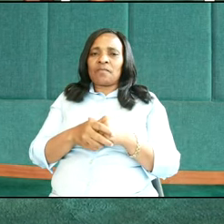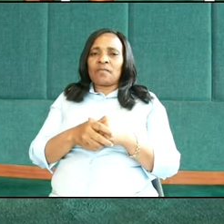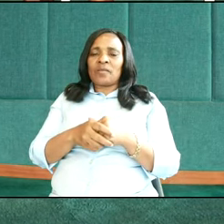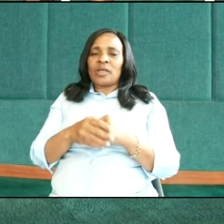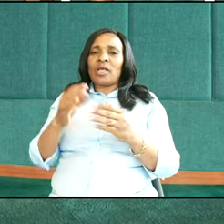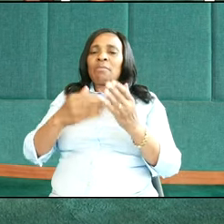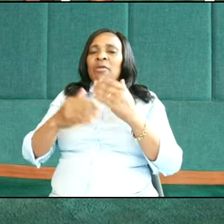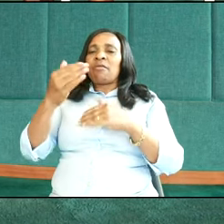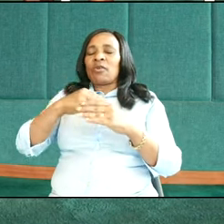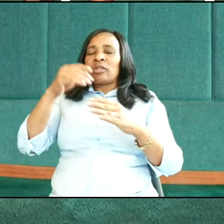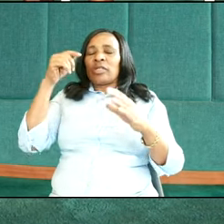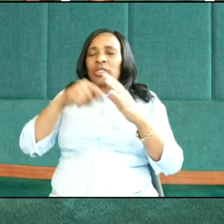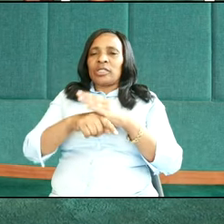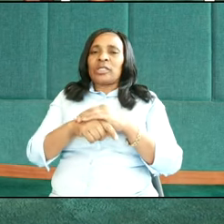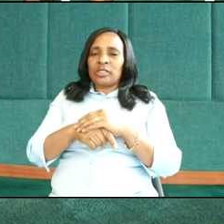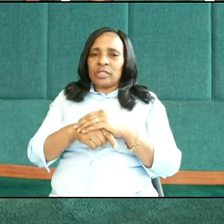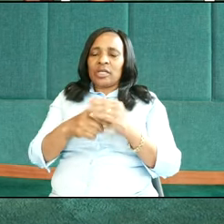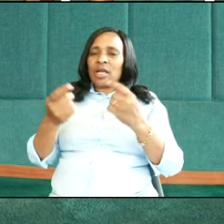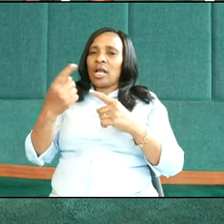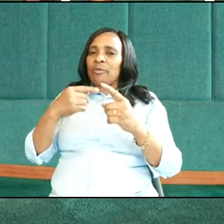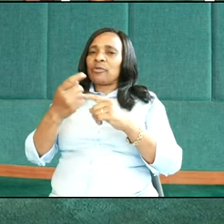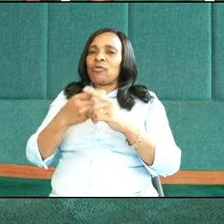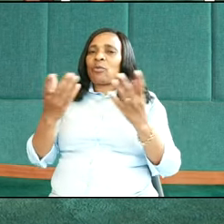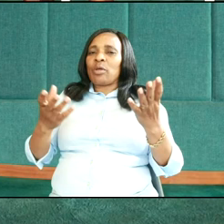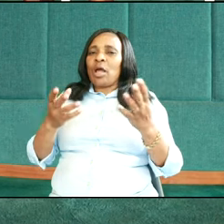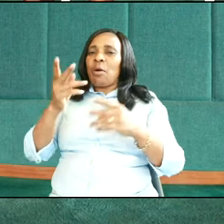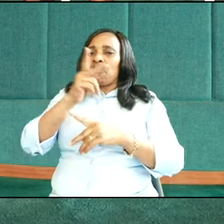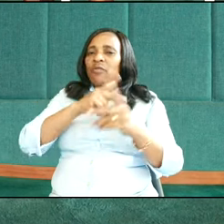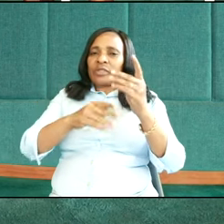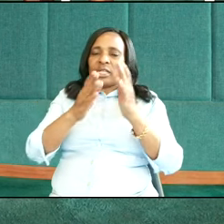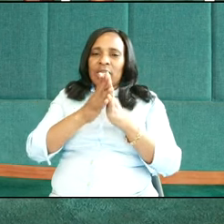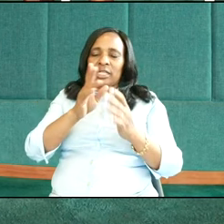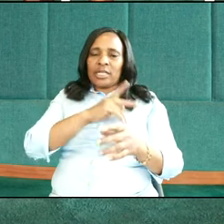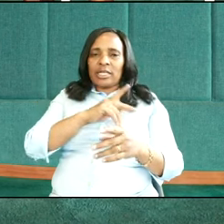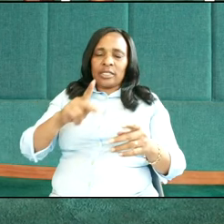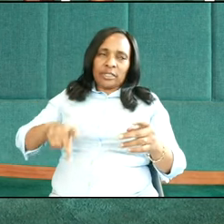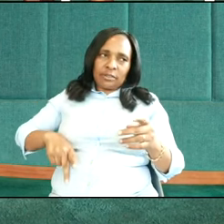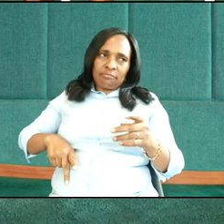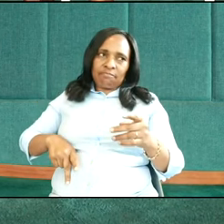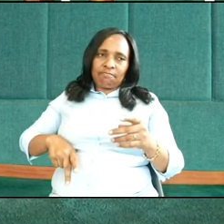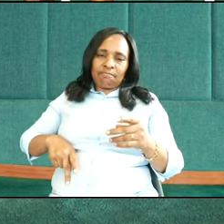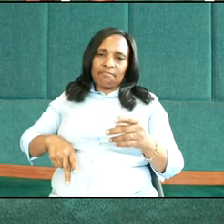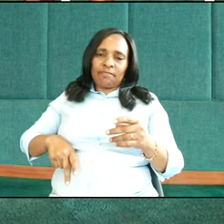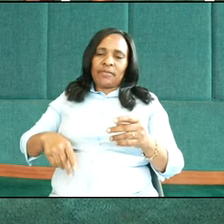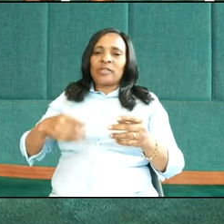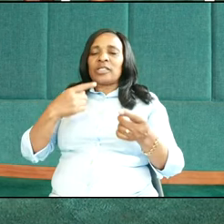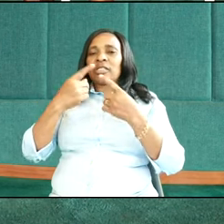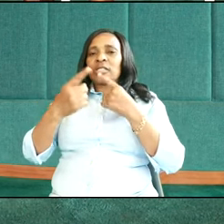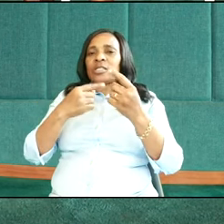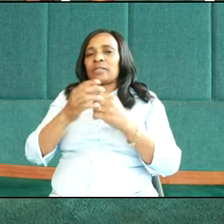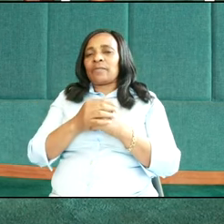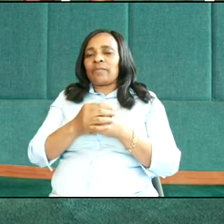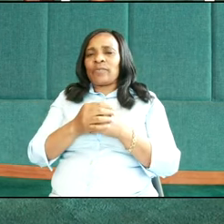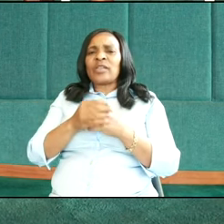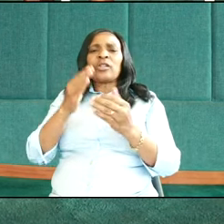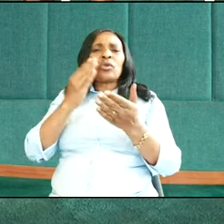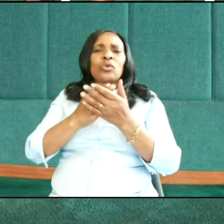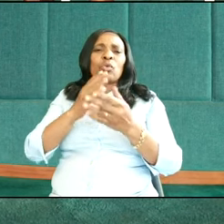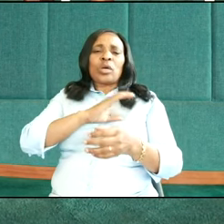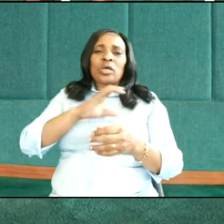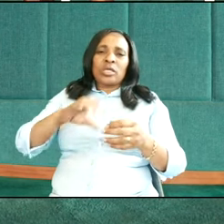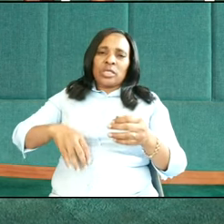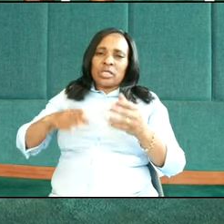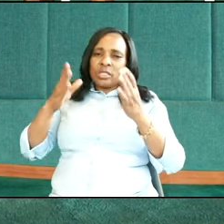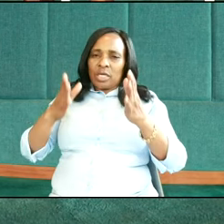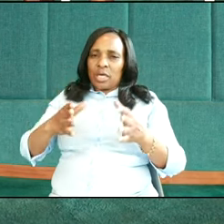The further insight comes from Prophets and Kings, and it says, the true Christian will